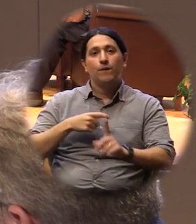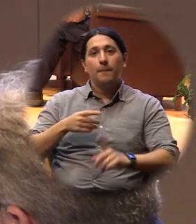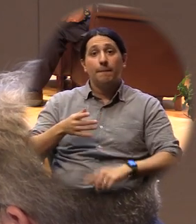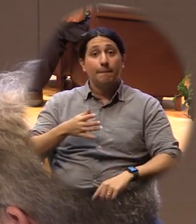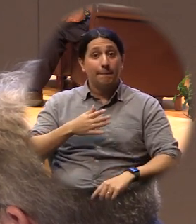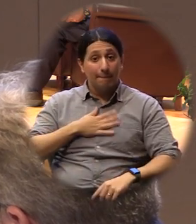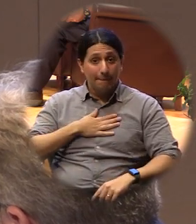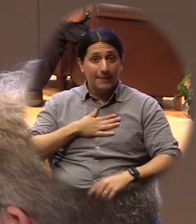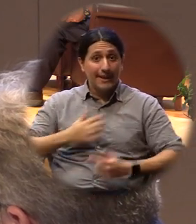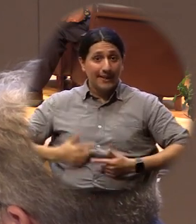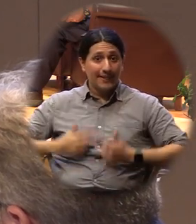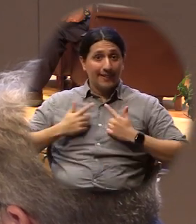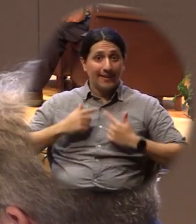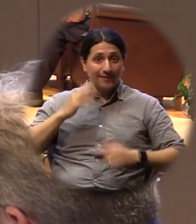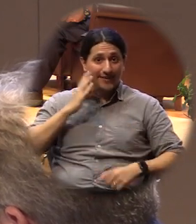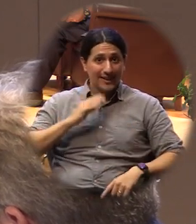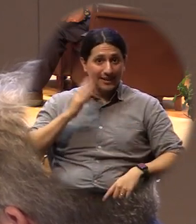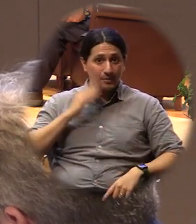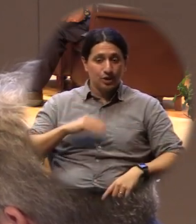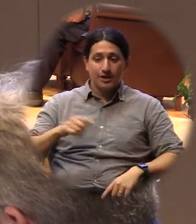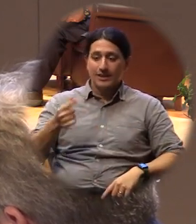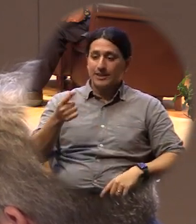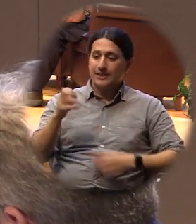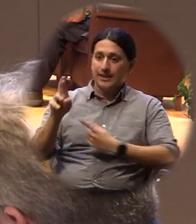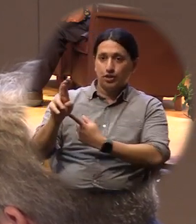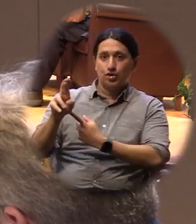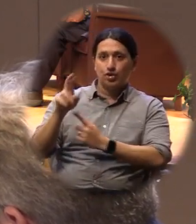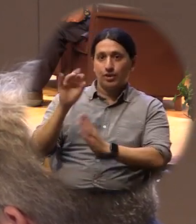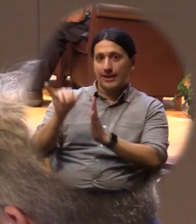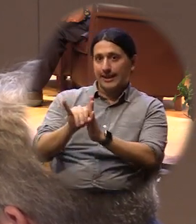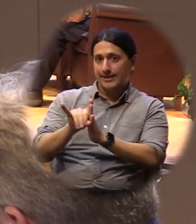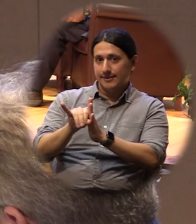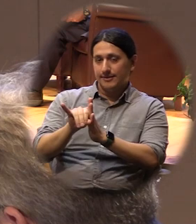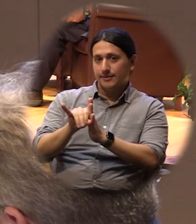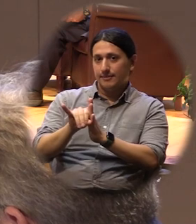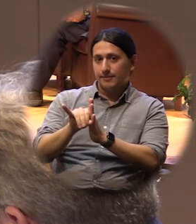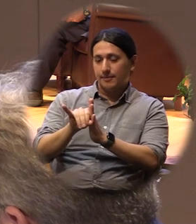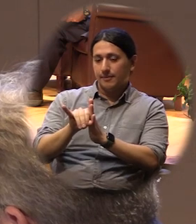lived experience, gender identity is very